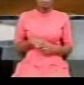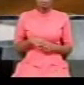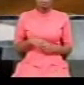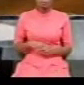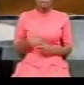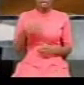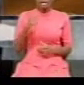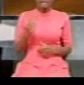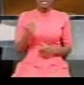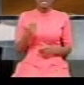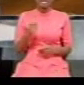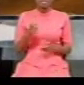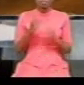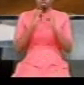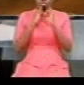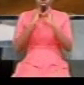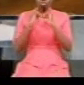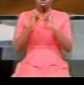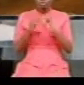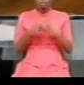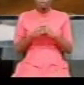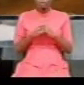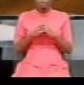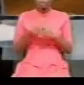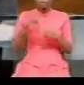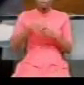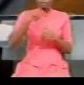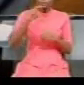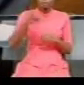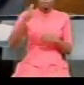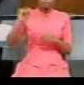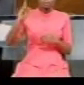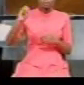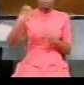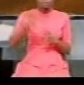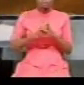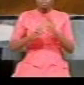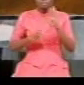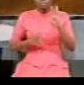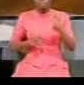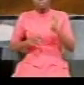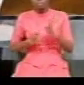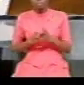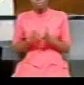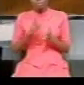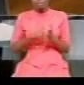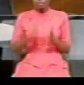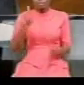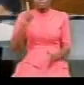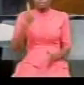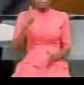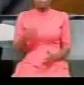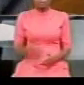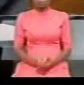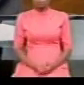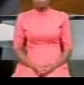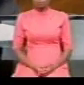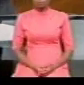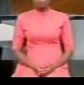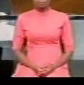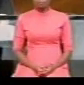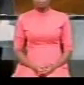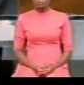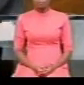a mandate. In 2 Timothy chapter 4, verse 1.